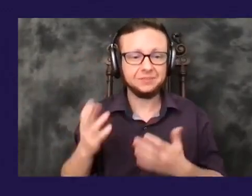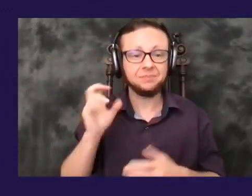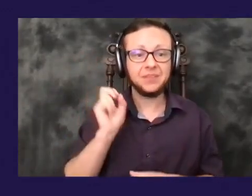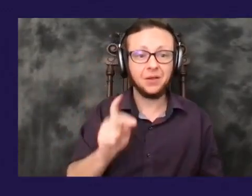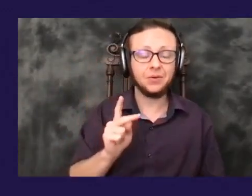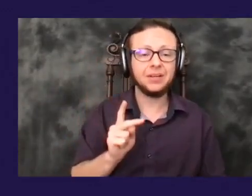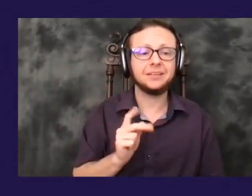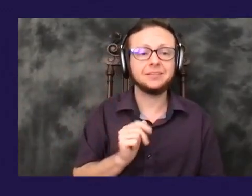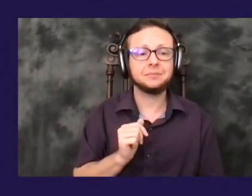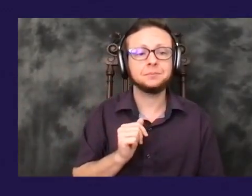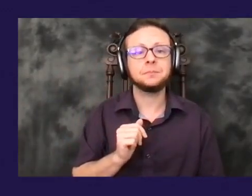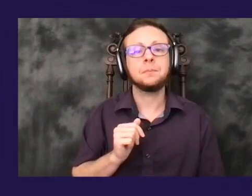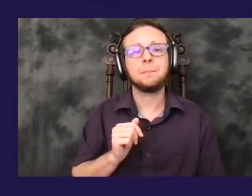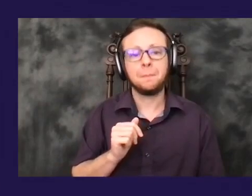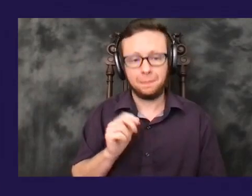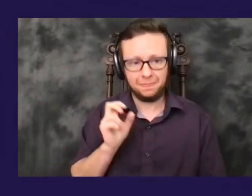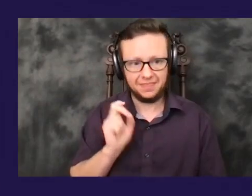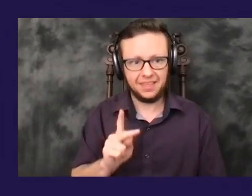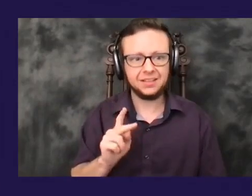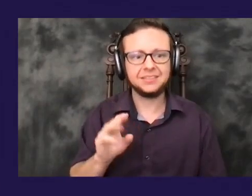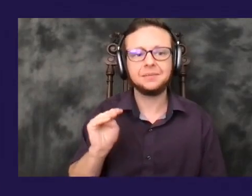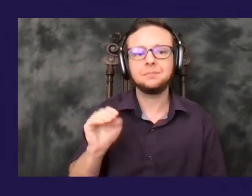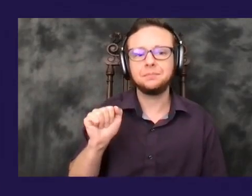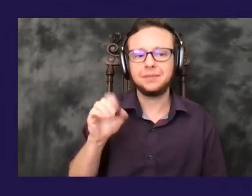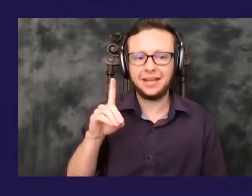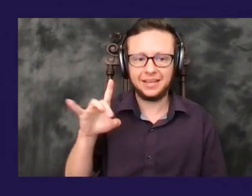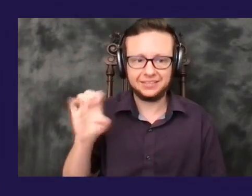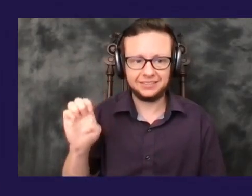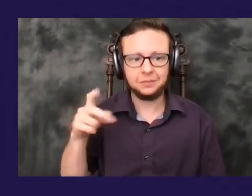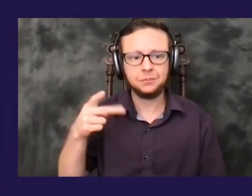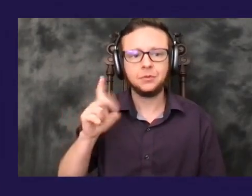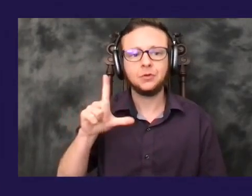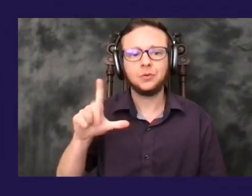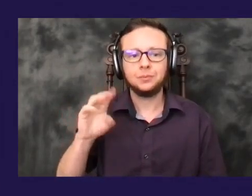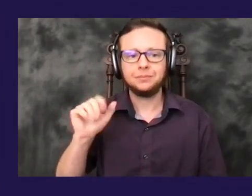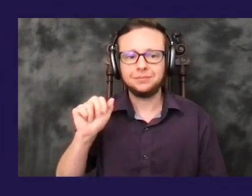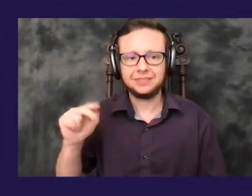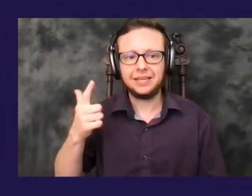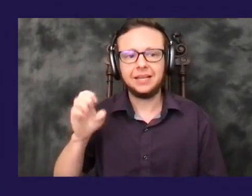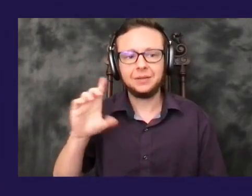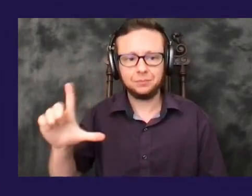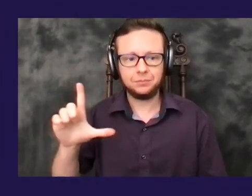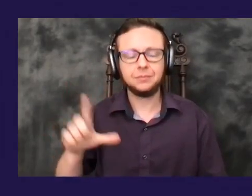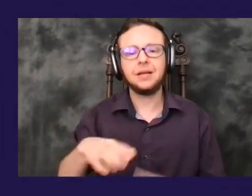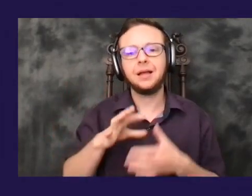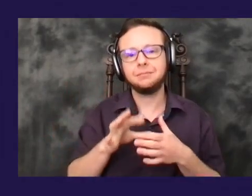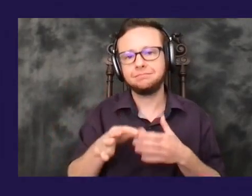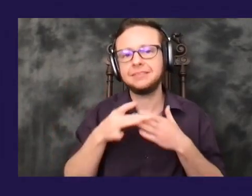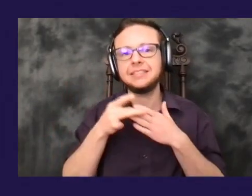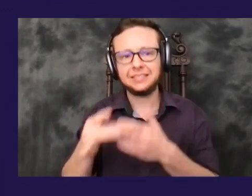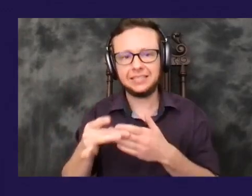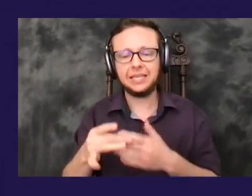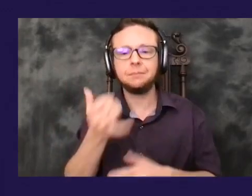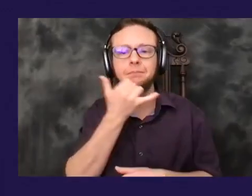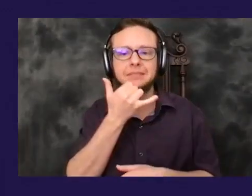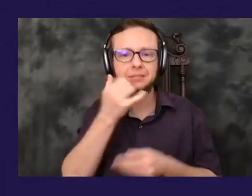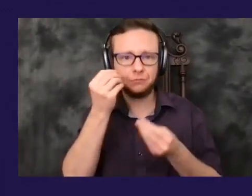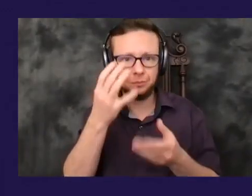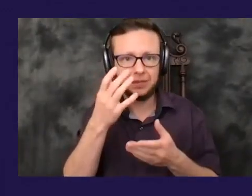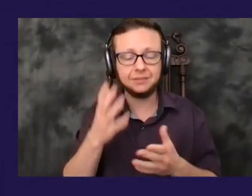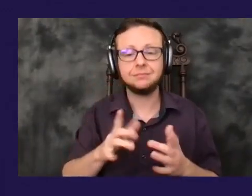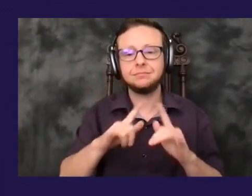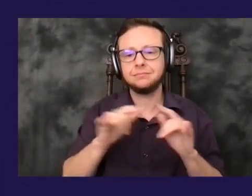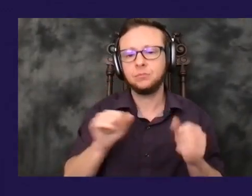So I'm Maddie Perlman-Gabel and served as misinformation lead and equity specialist during the agency's COVID-19